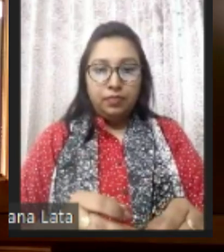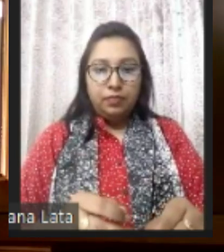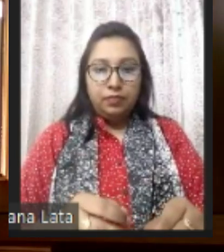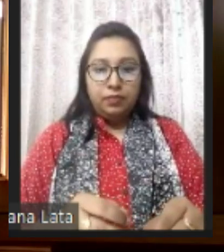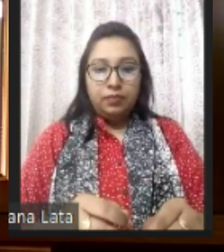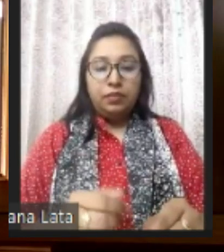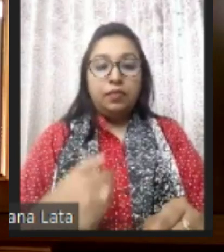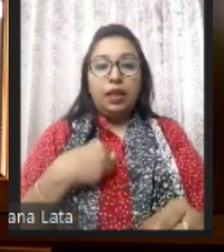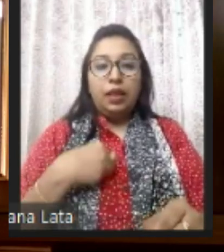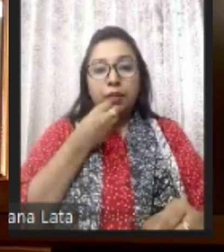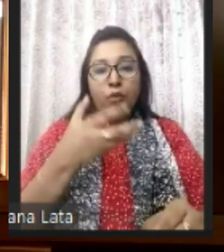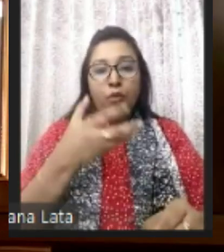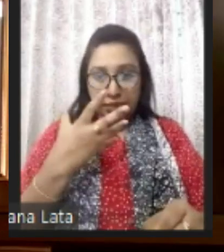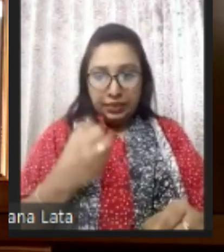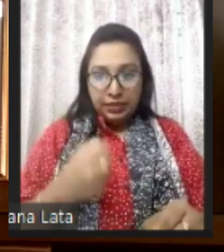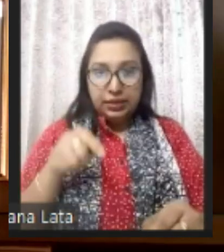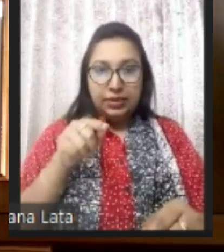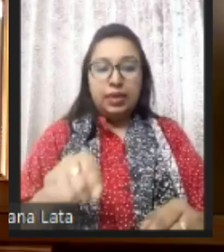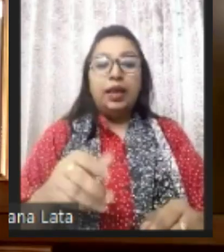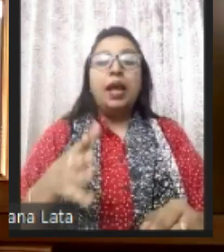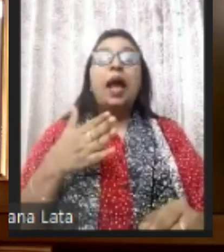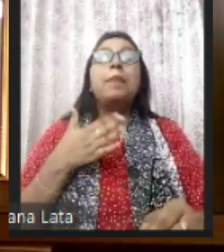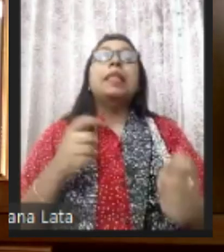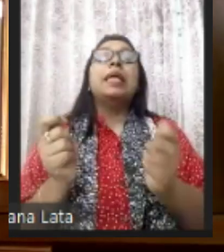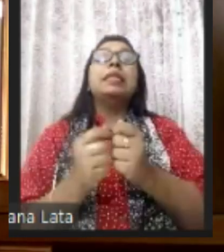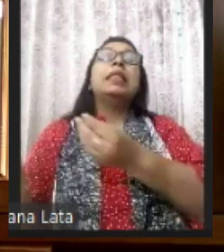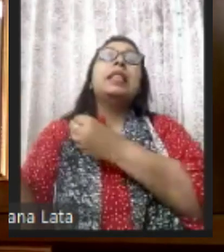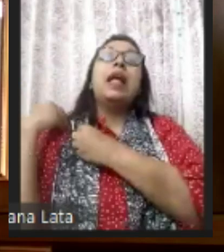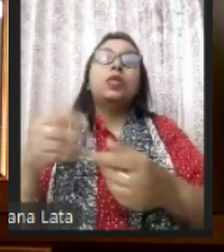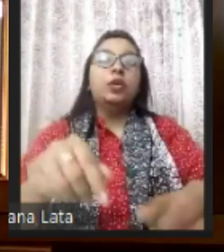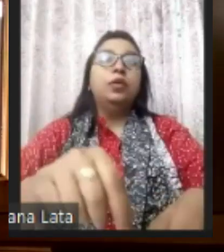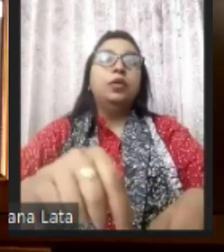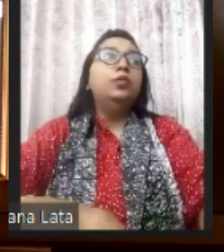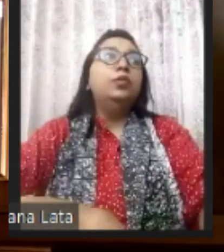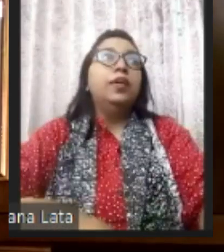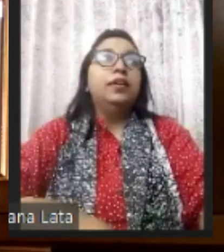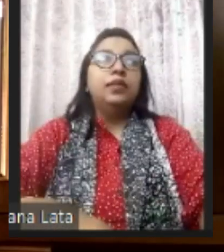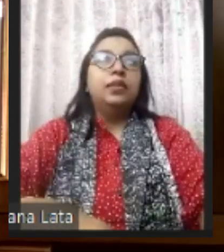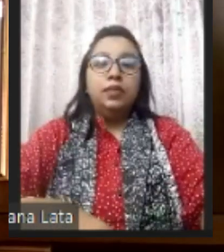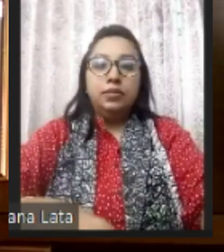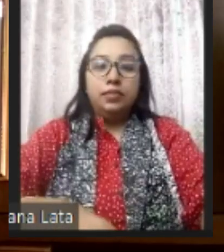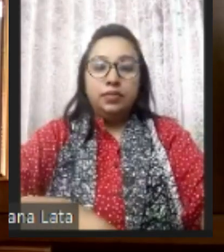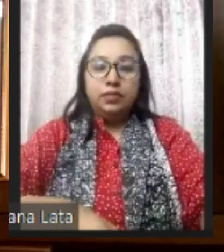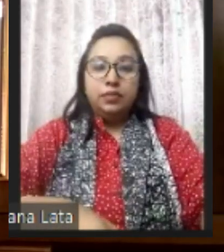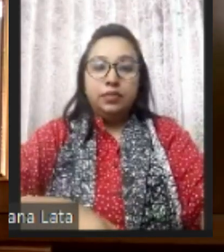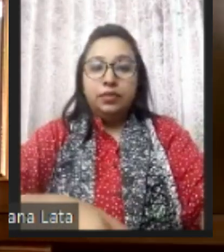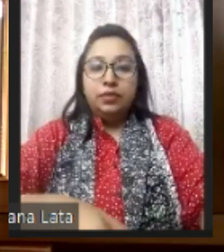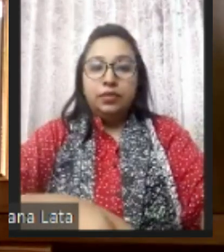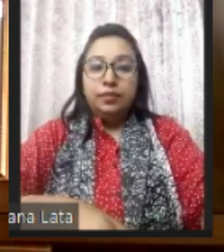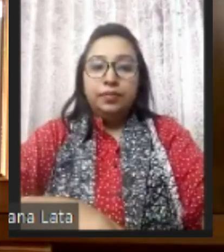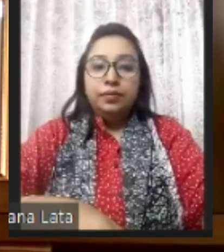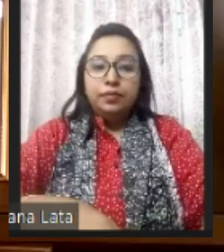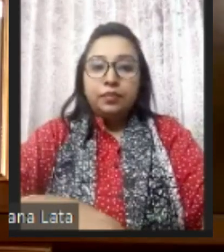our duty to make our Bangladesh a Sonar Bangla, a happy prosperous golden Bengal, a